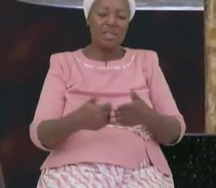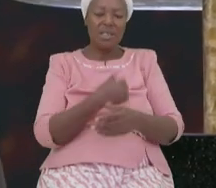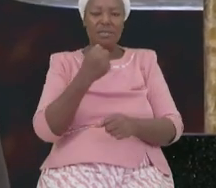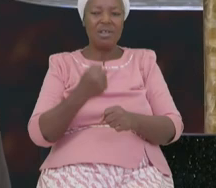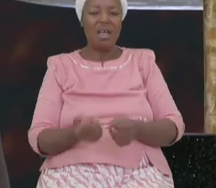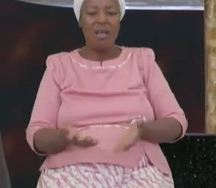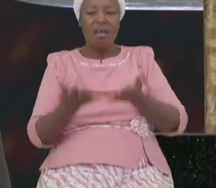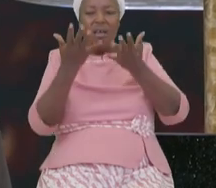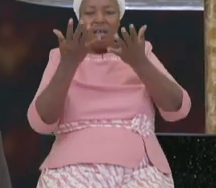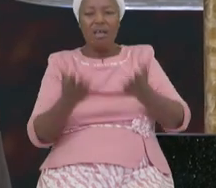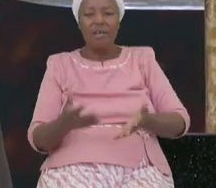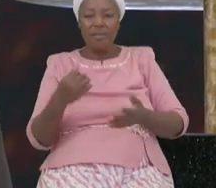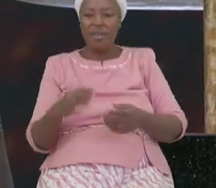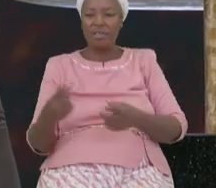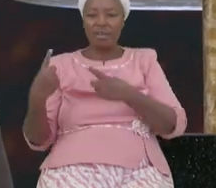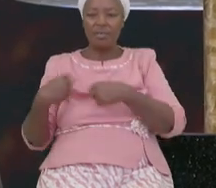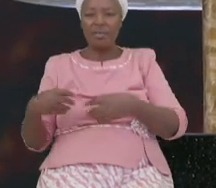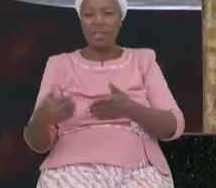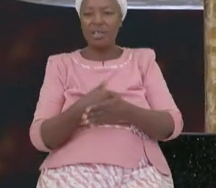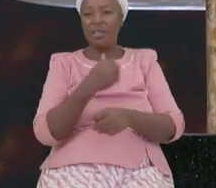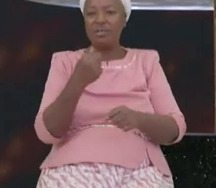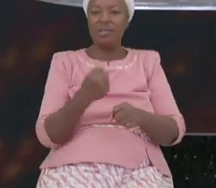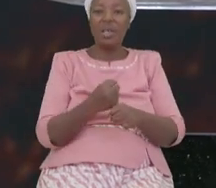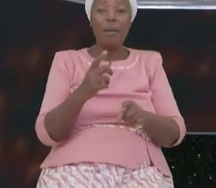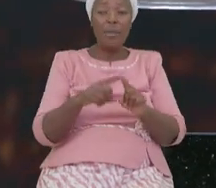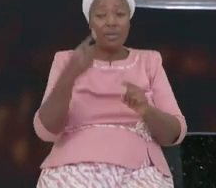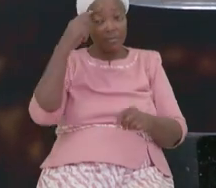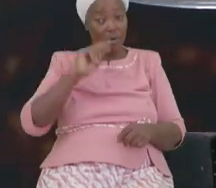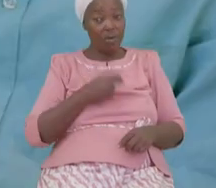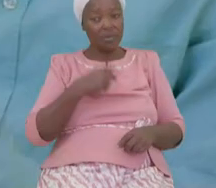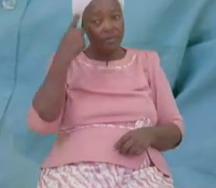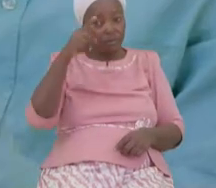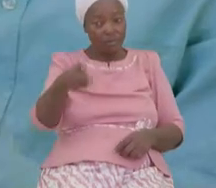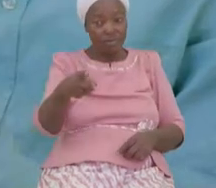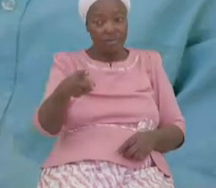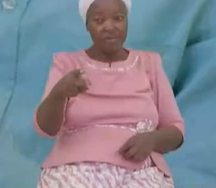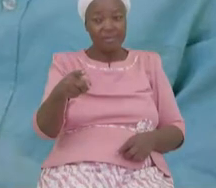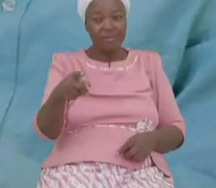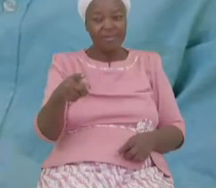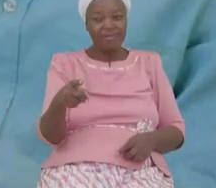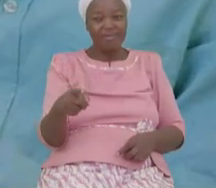of heart New Year. But for us, for you,